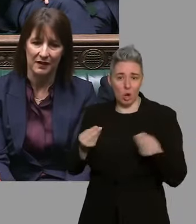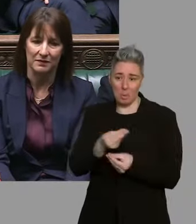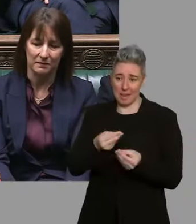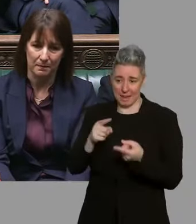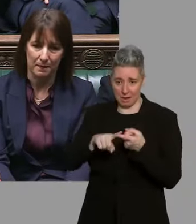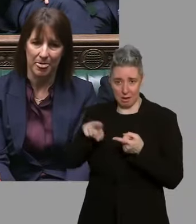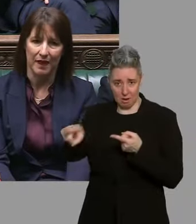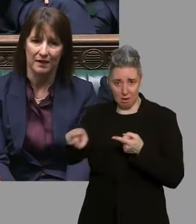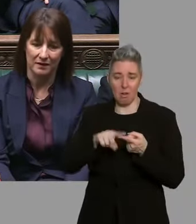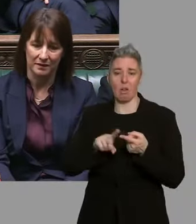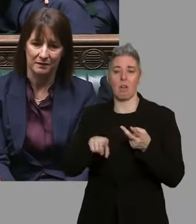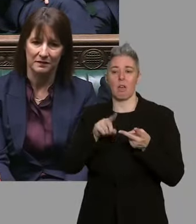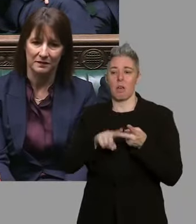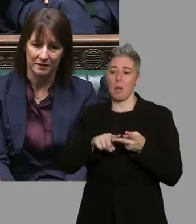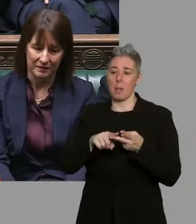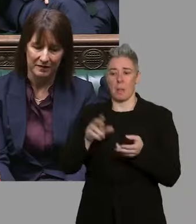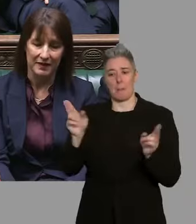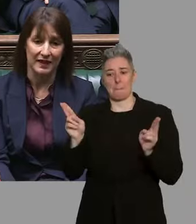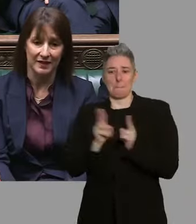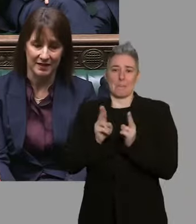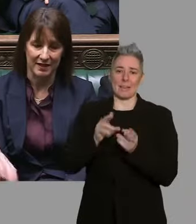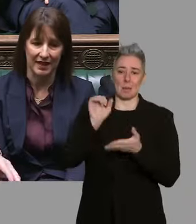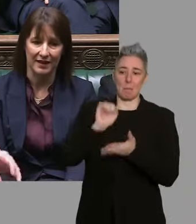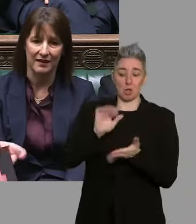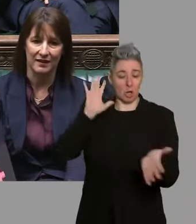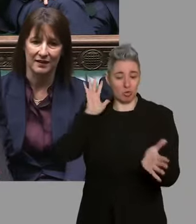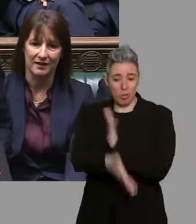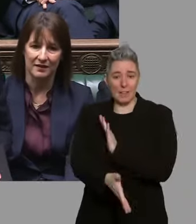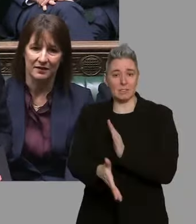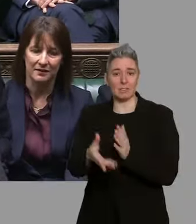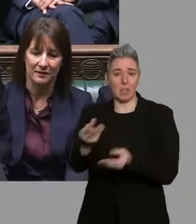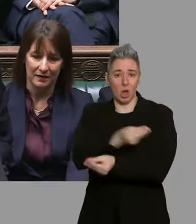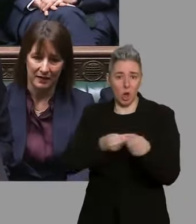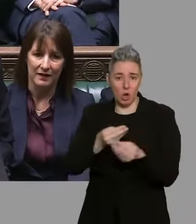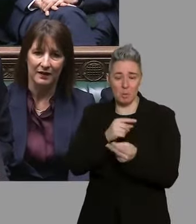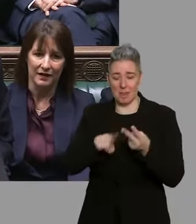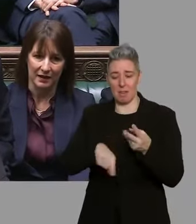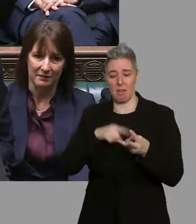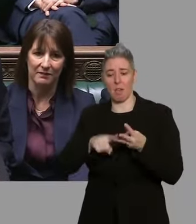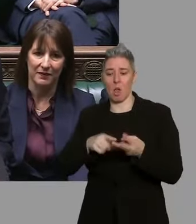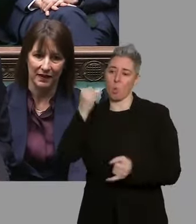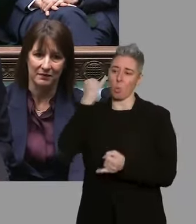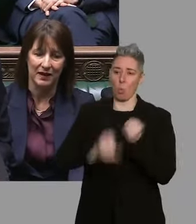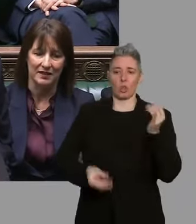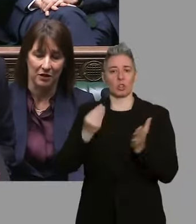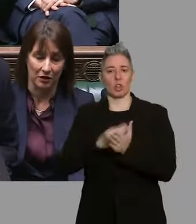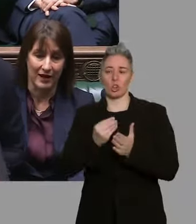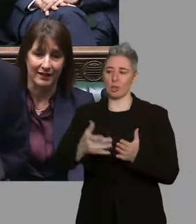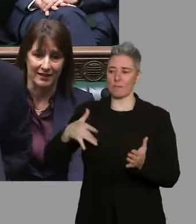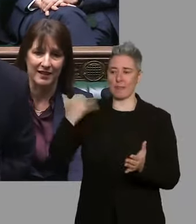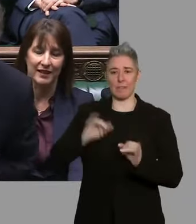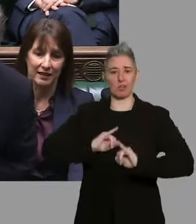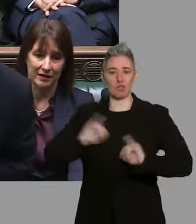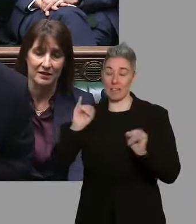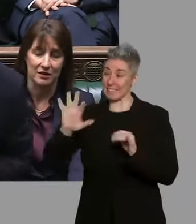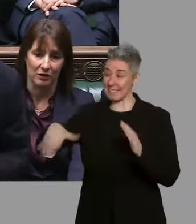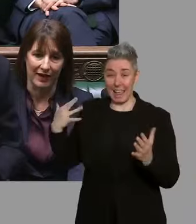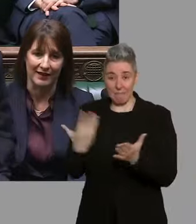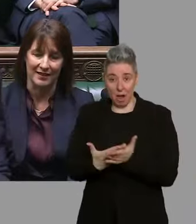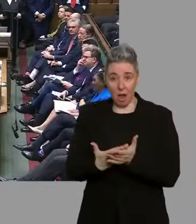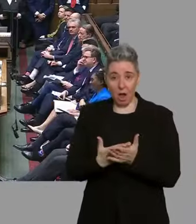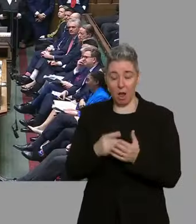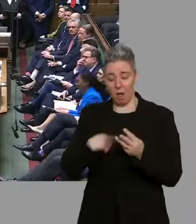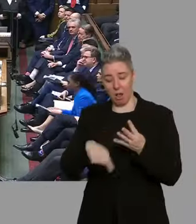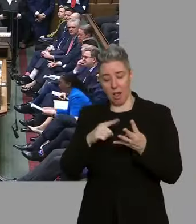economy, worst cost of living crisis in living history, and they left a £22 billion black hole. Not taking lessons from them on the